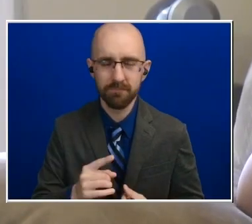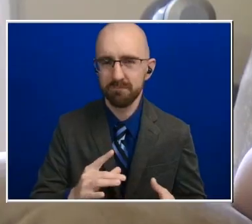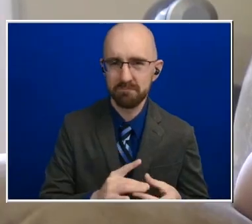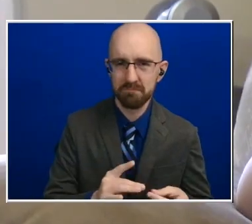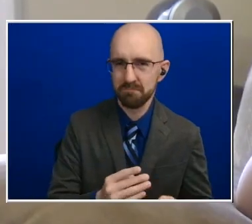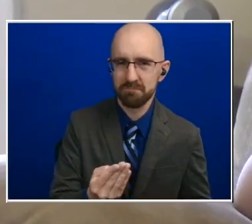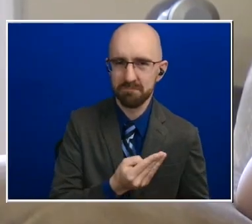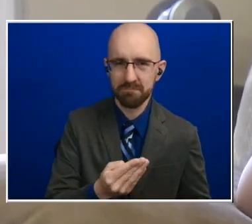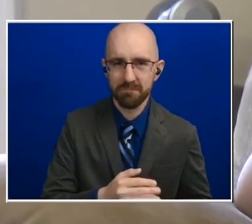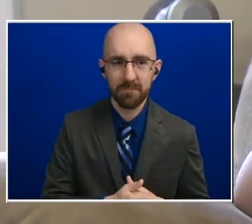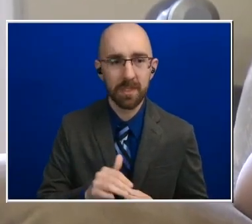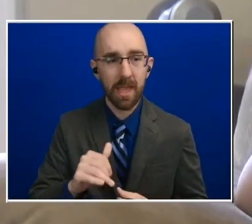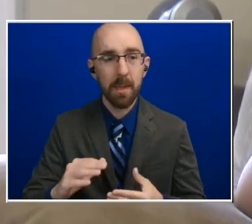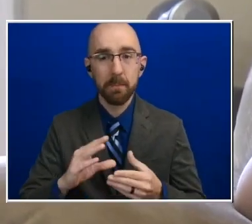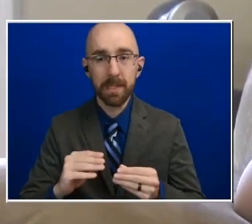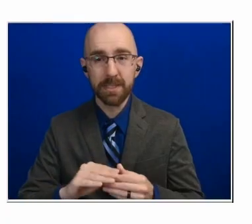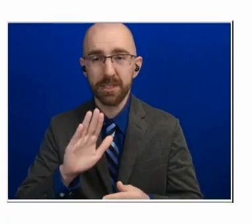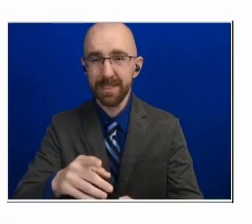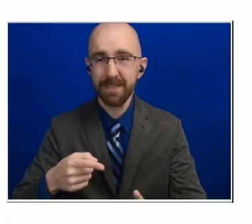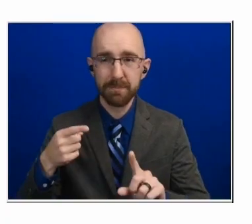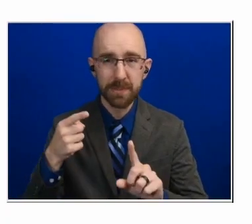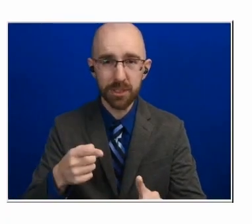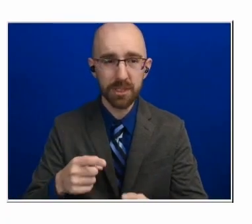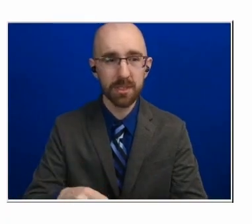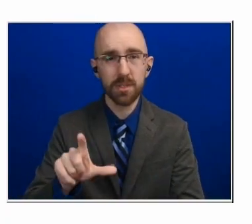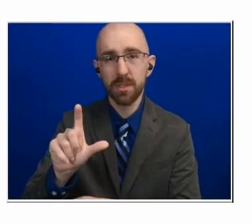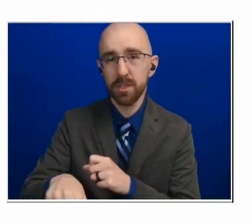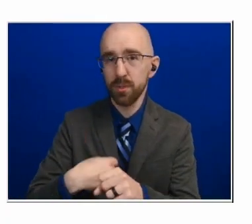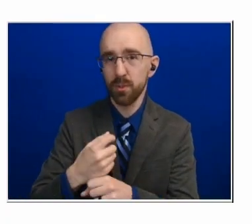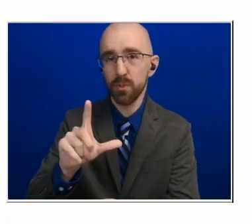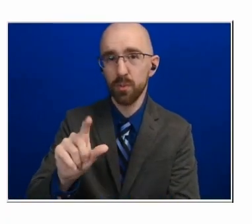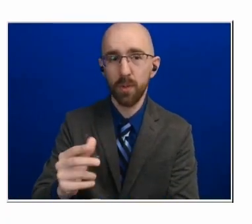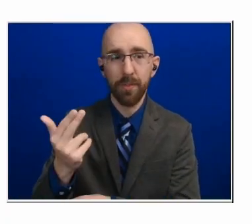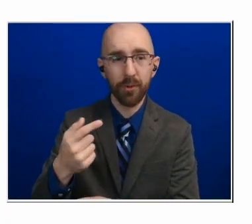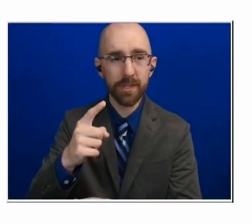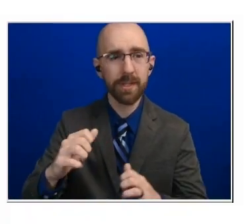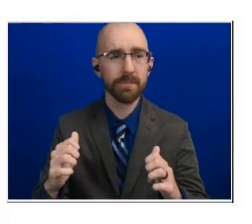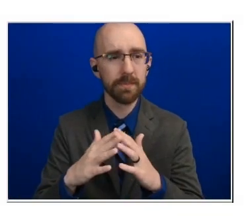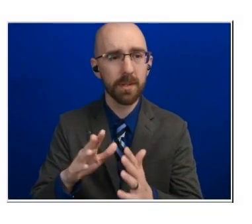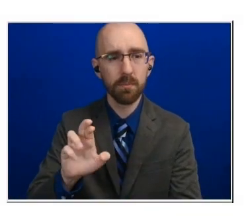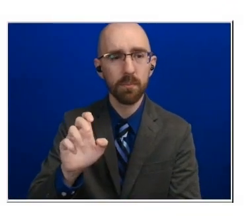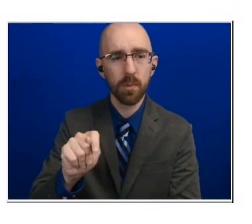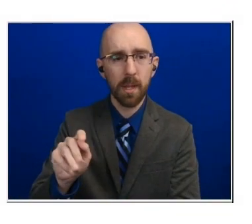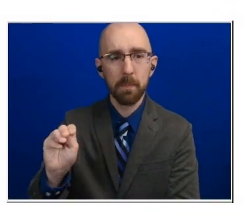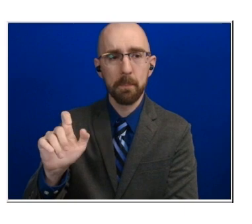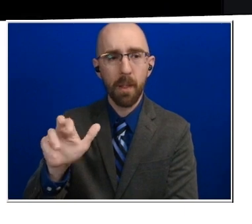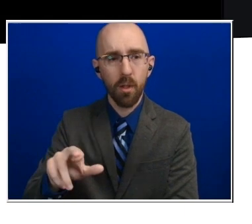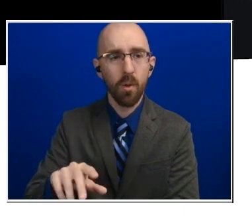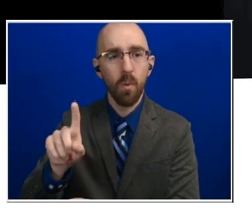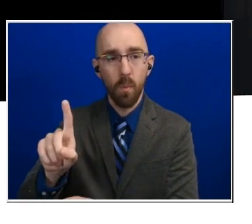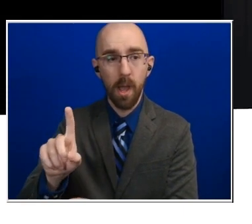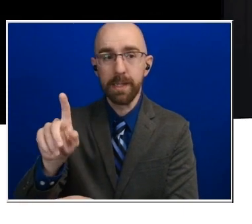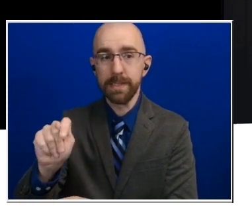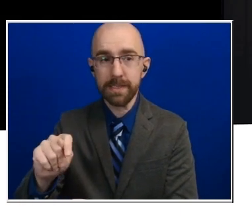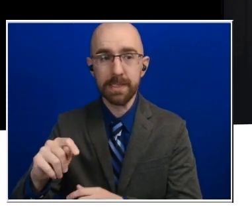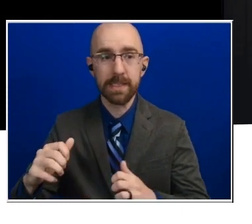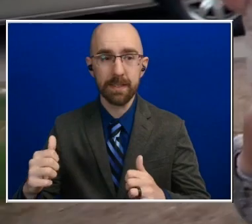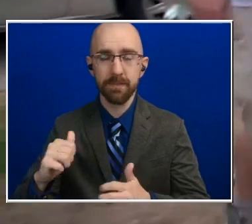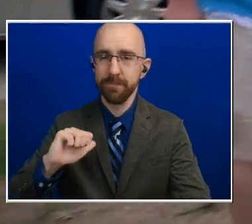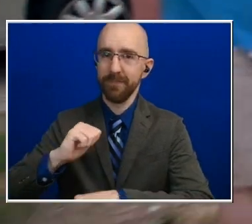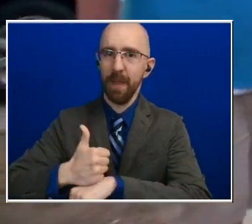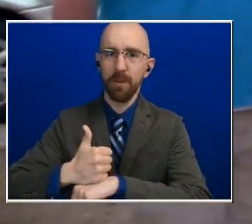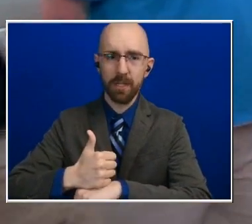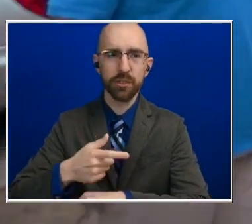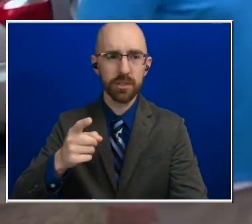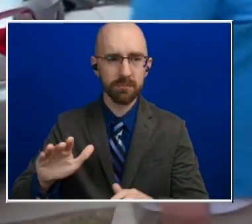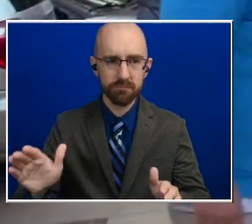Bret's mission. In 2013, he founded the Bret Miller 1T Foundation to raise awareness for male breast cancer